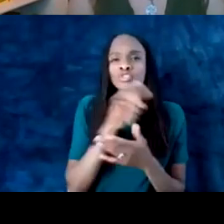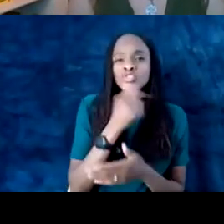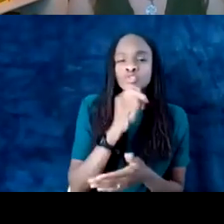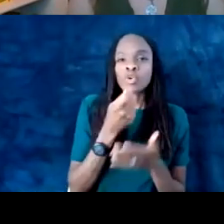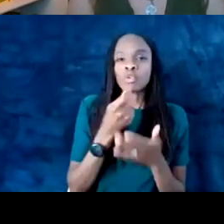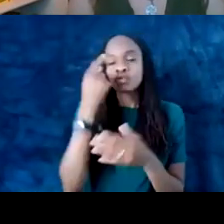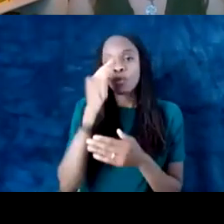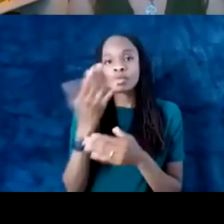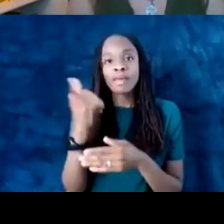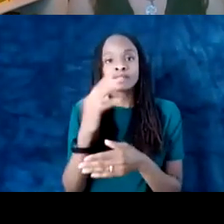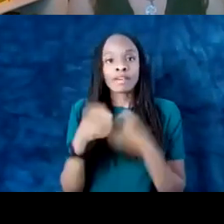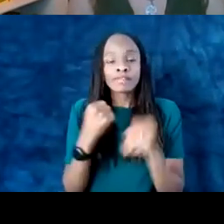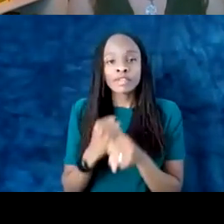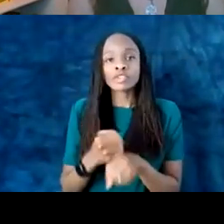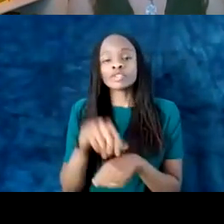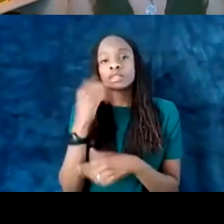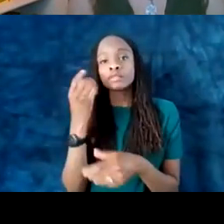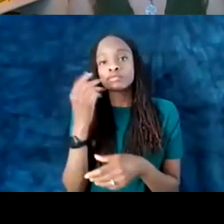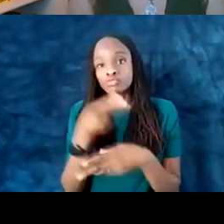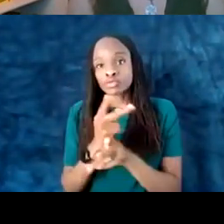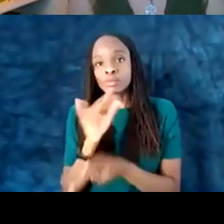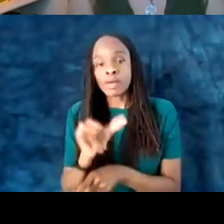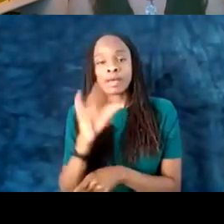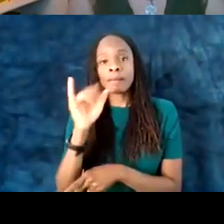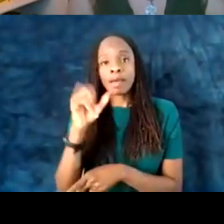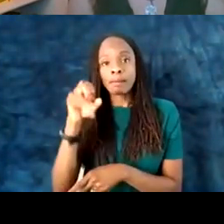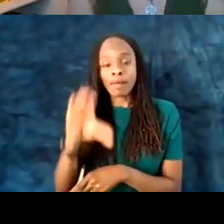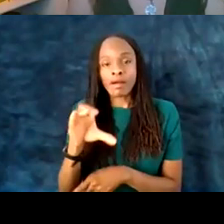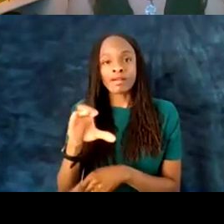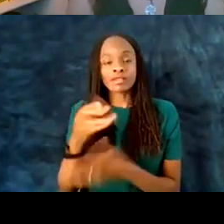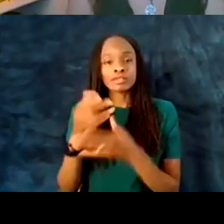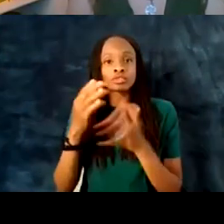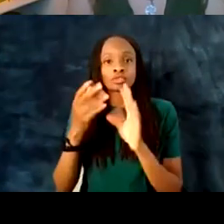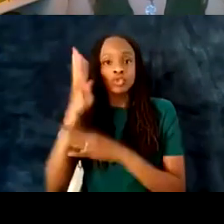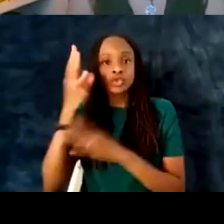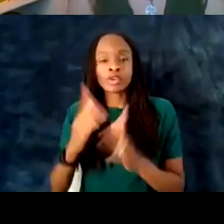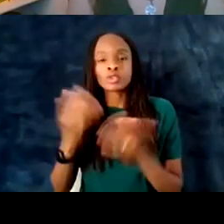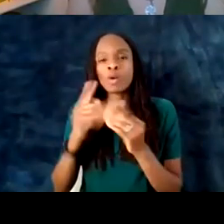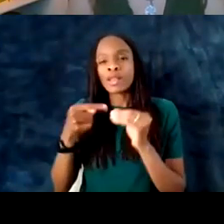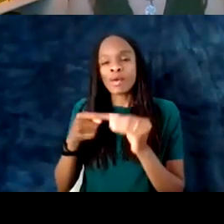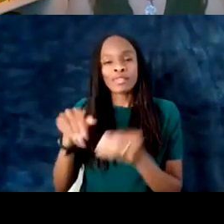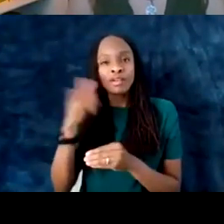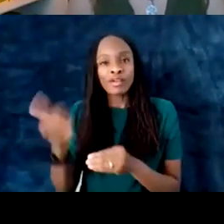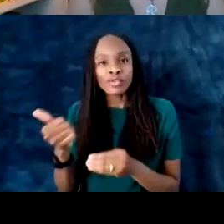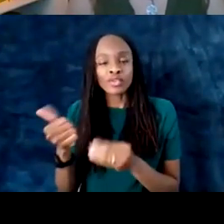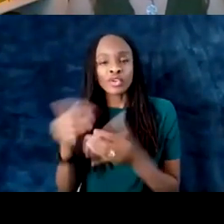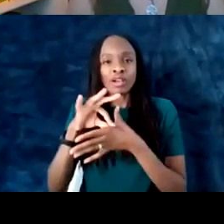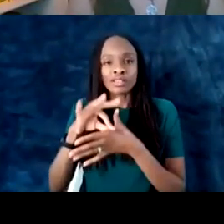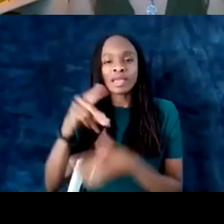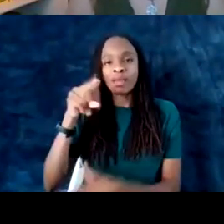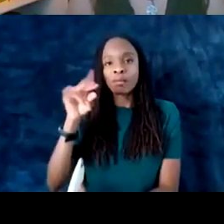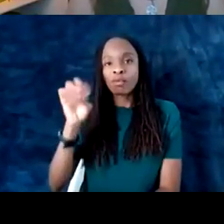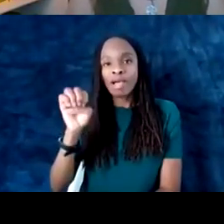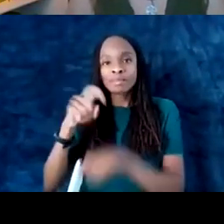22% of documentary films on PBS were produced by BIPOC creators. But how about all the other factual content on PBS? How about the full lineup? Primetime,